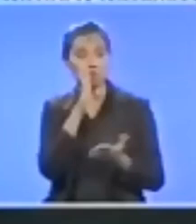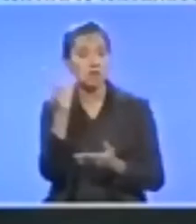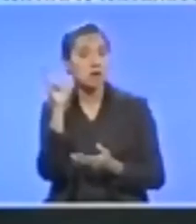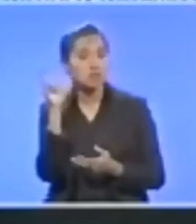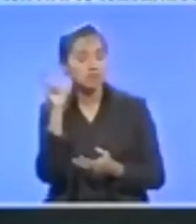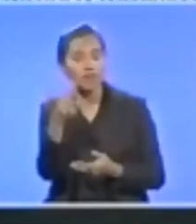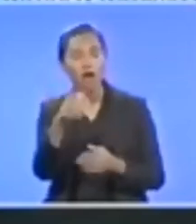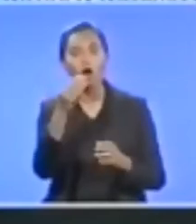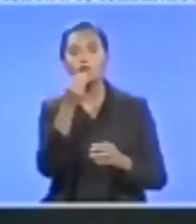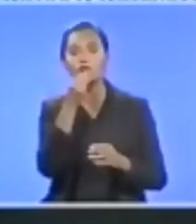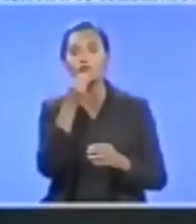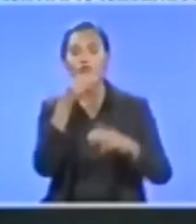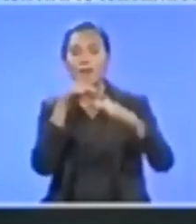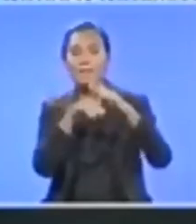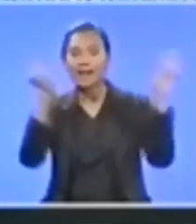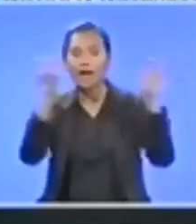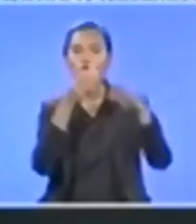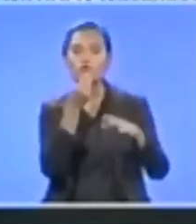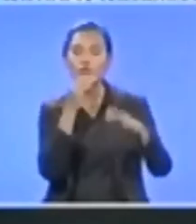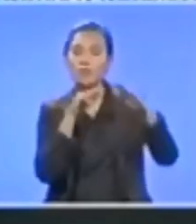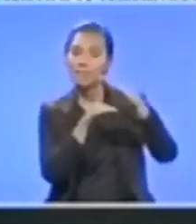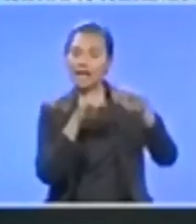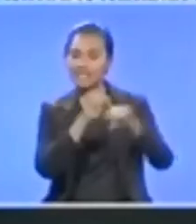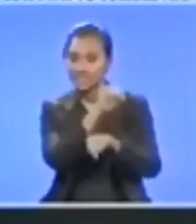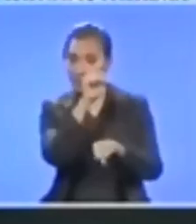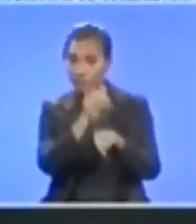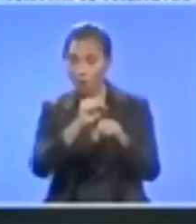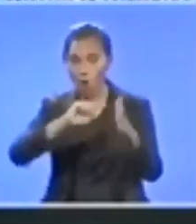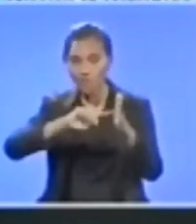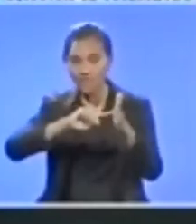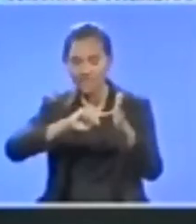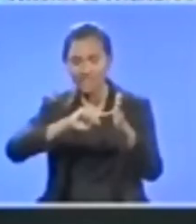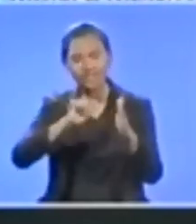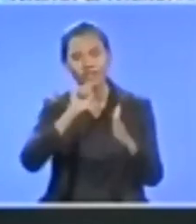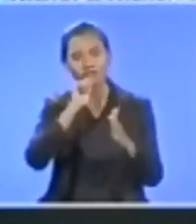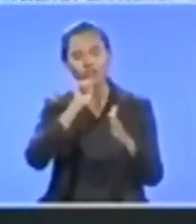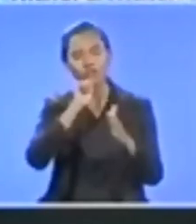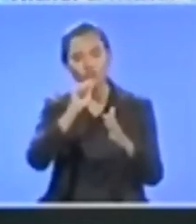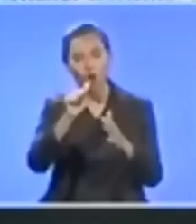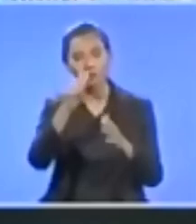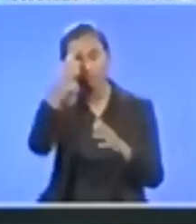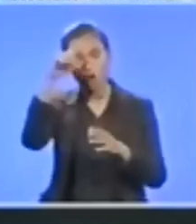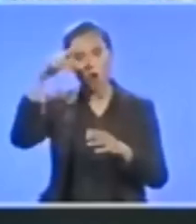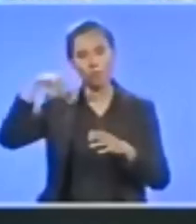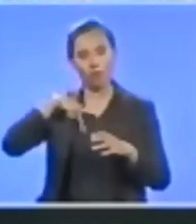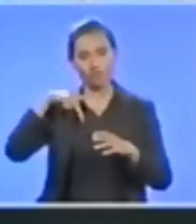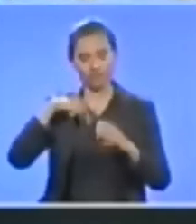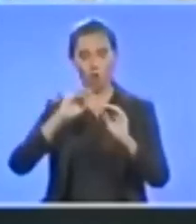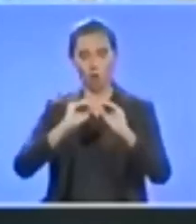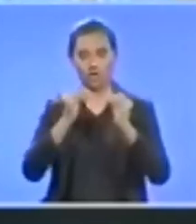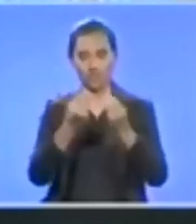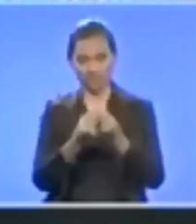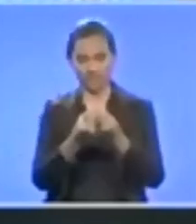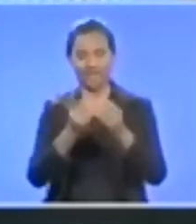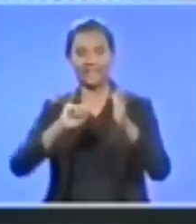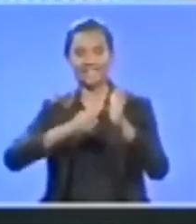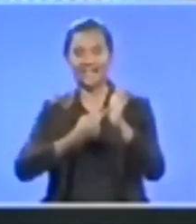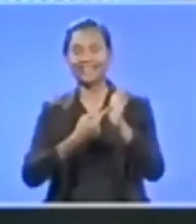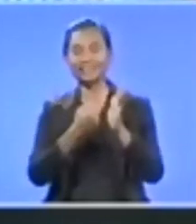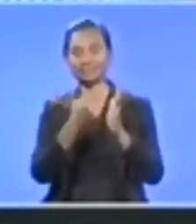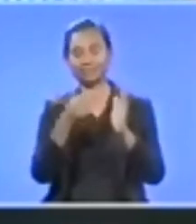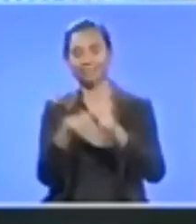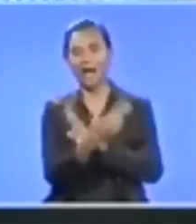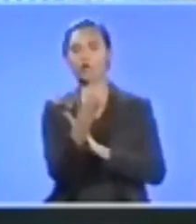a not-for-profit organization started by a brother and sister team, 33-year-old Nicholas and